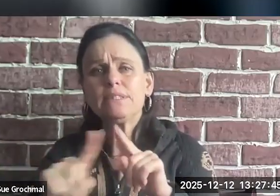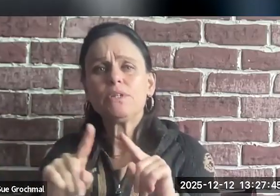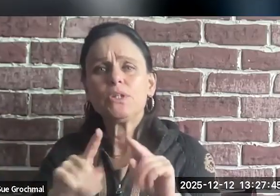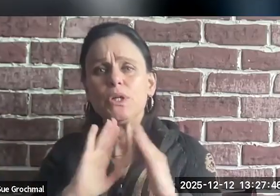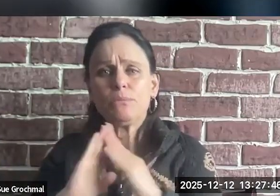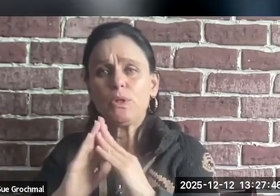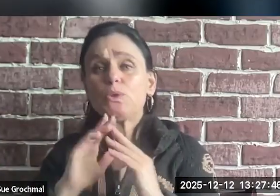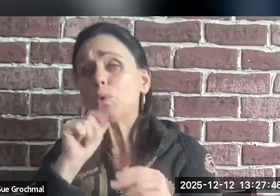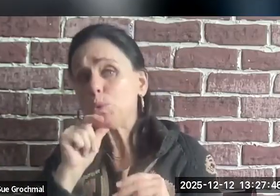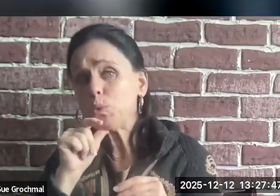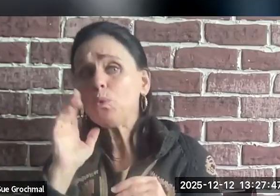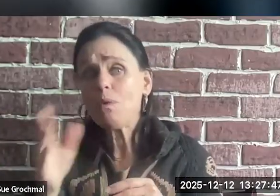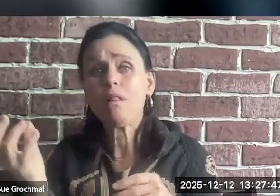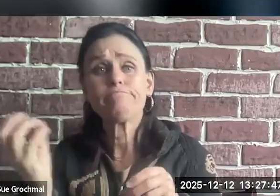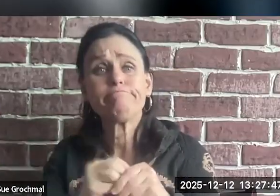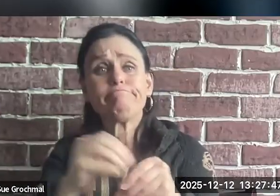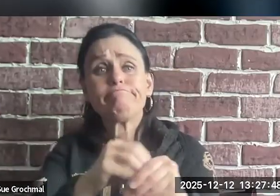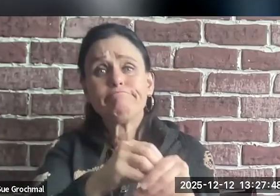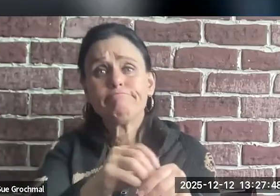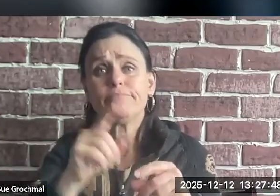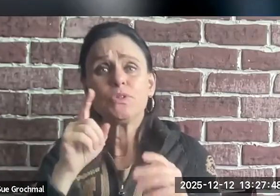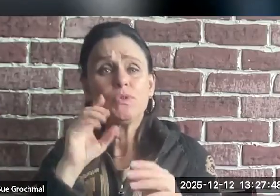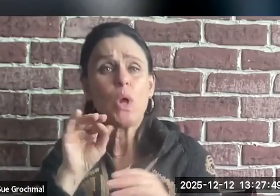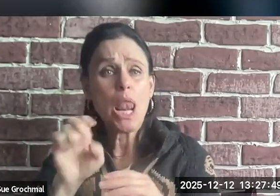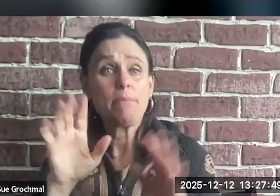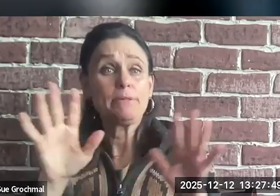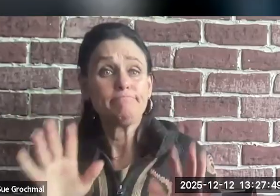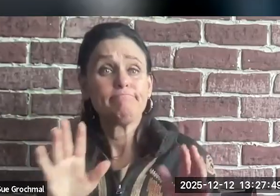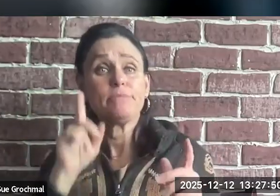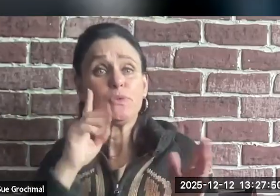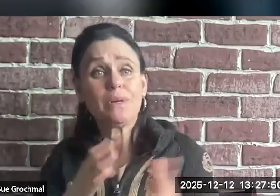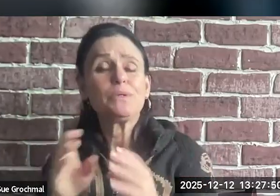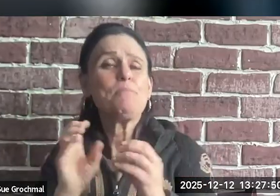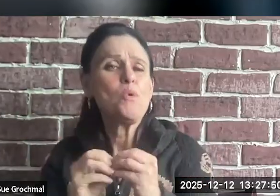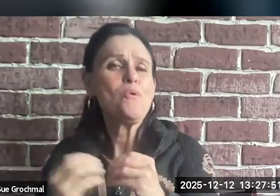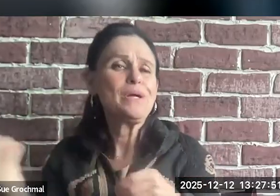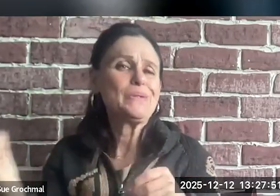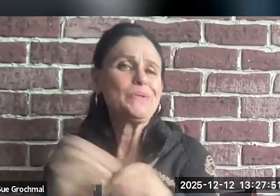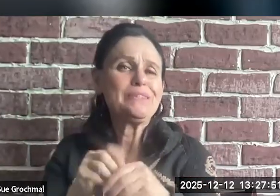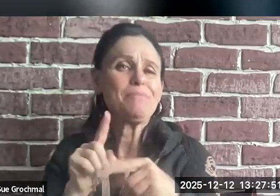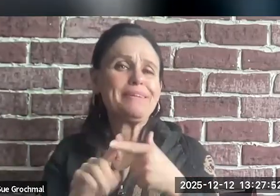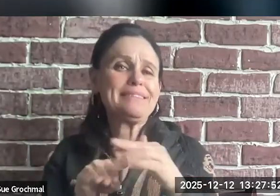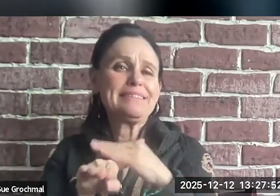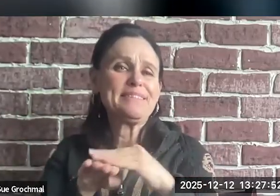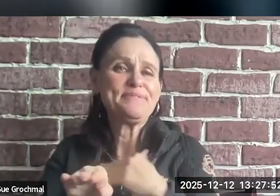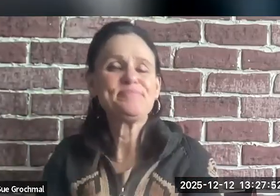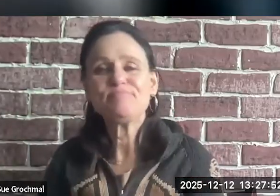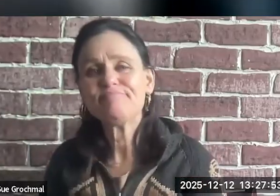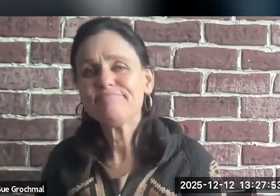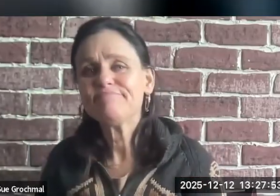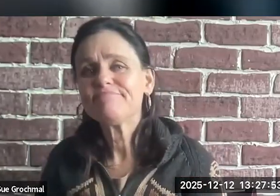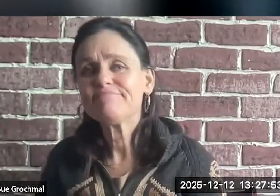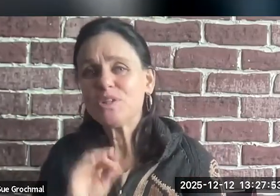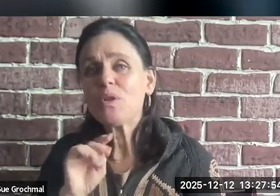contributing to climate strategies supports this idea of a more inclusive and accessible approach to climate